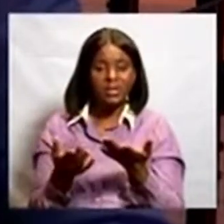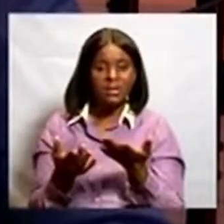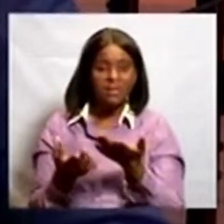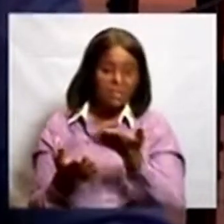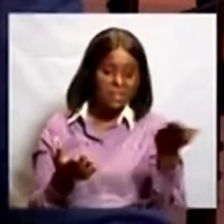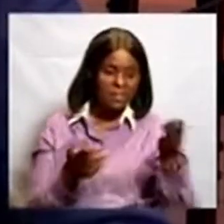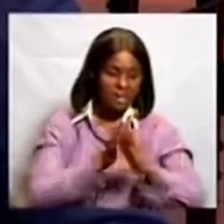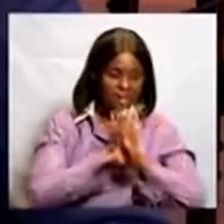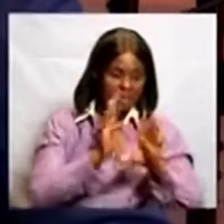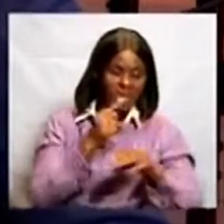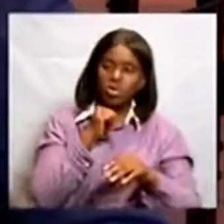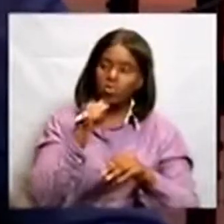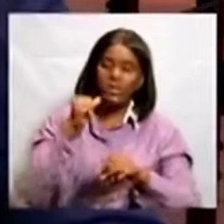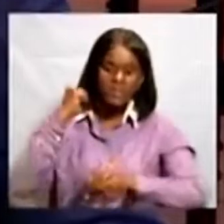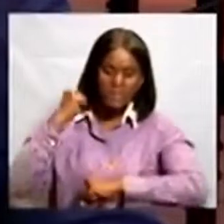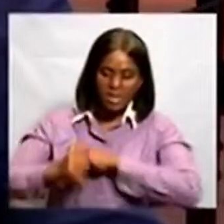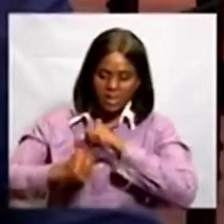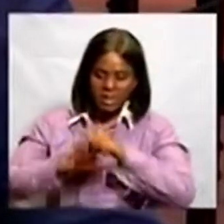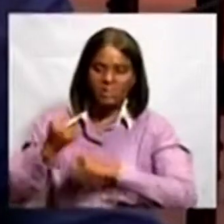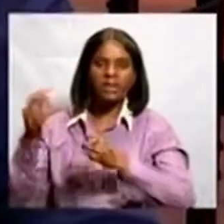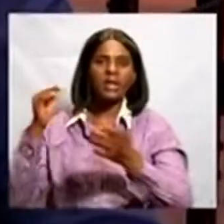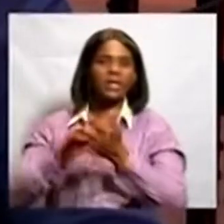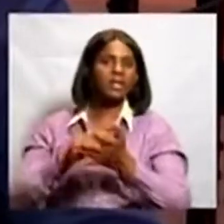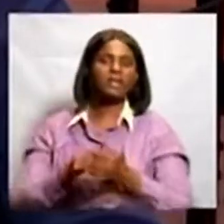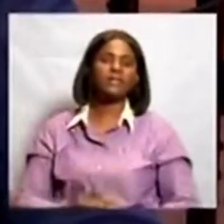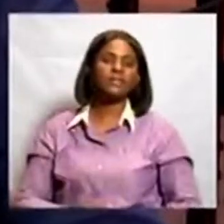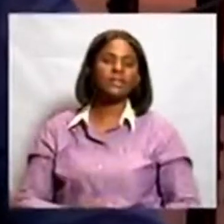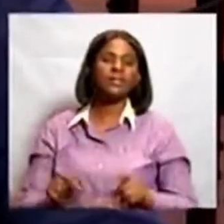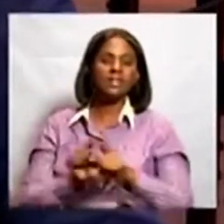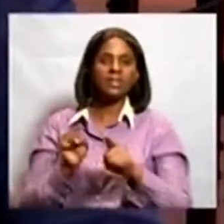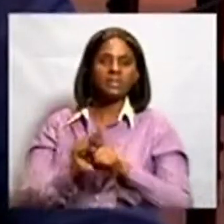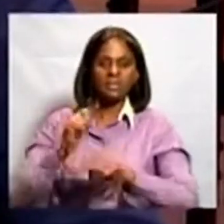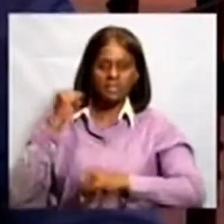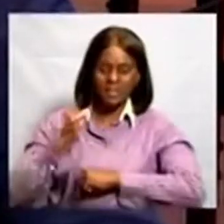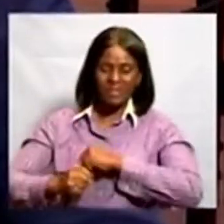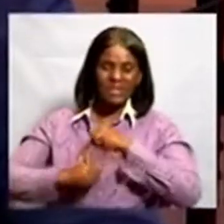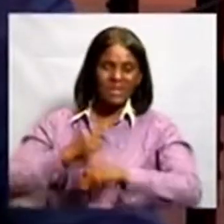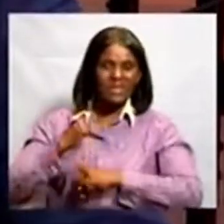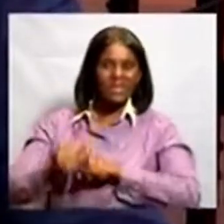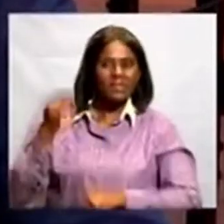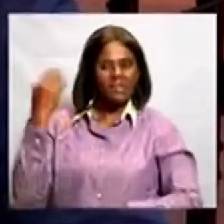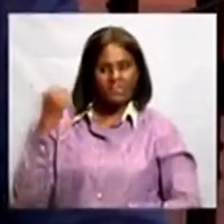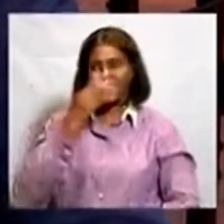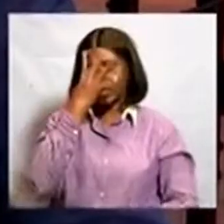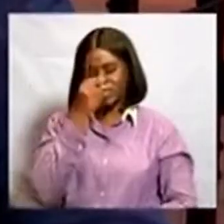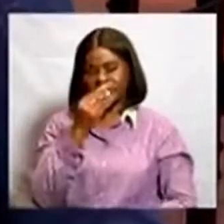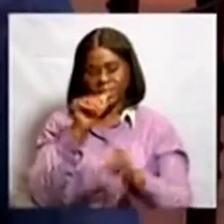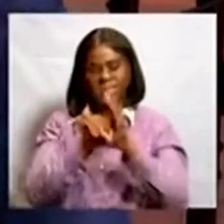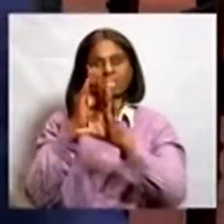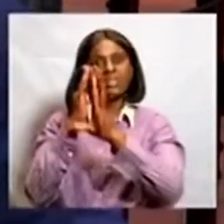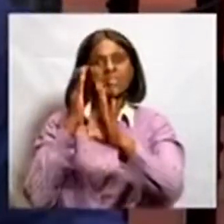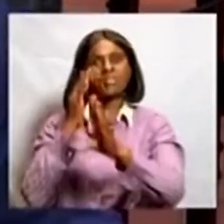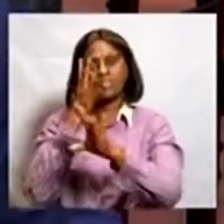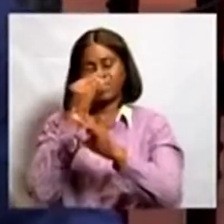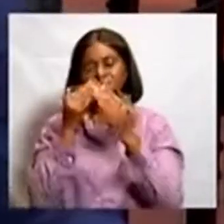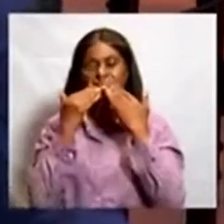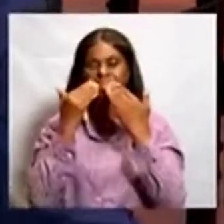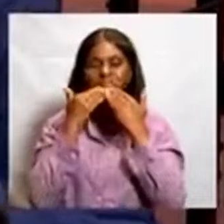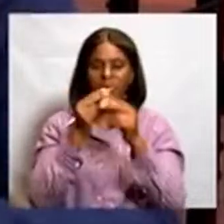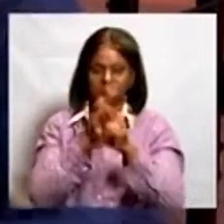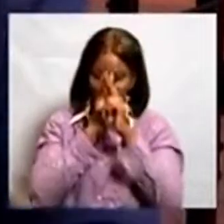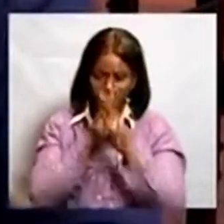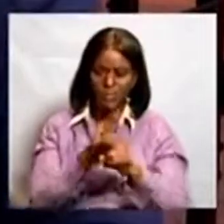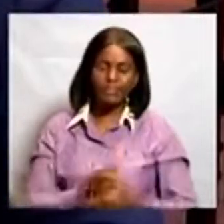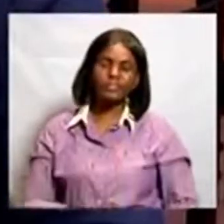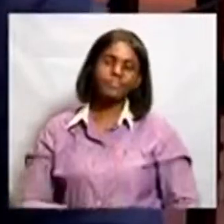these Zambians will not suffer again, like they suffered, sleeping in queues. Thank you, Honorable. Thank you very